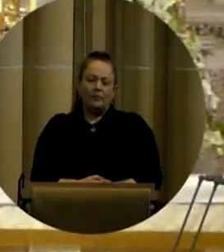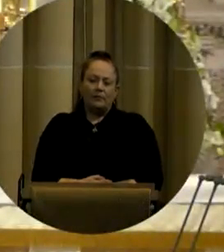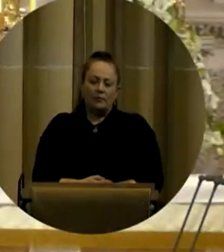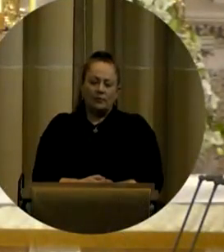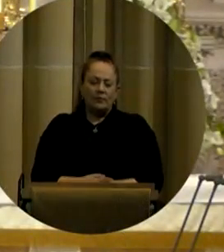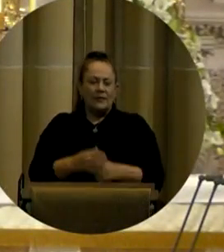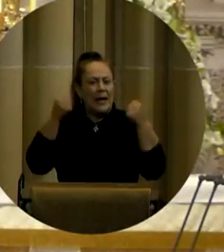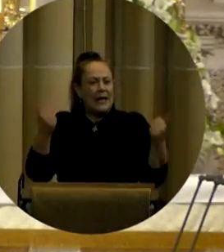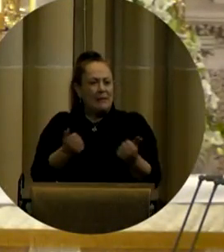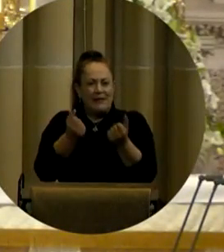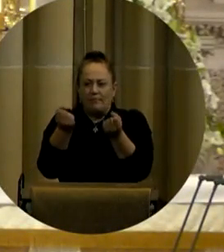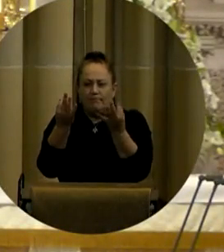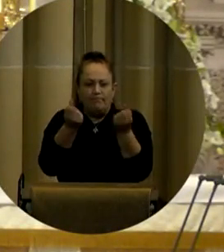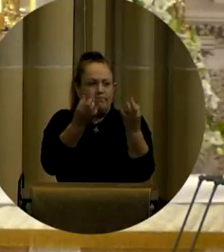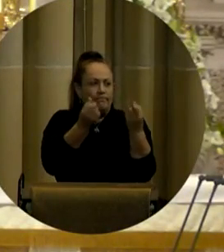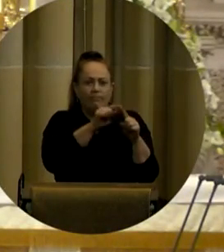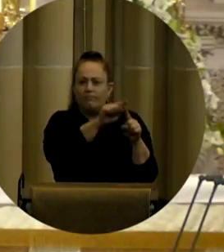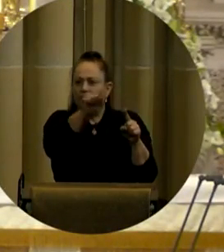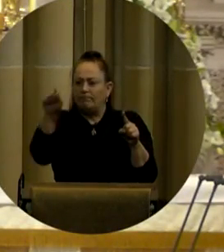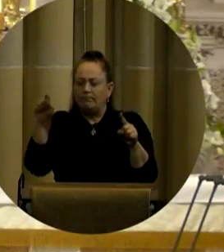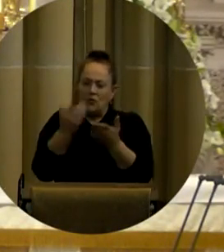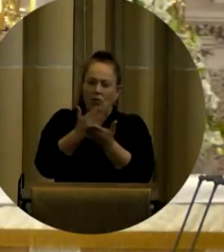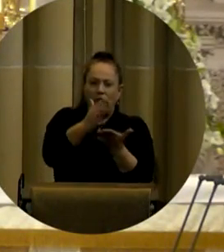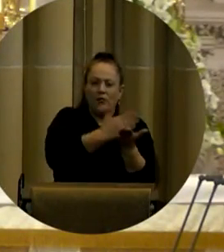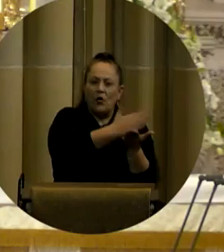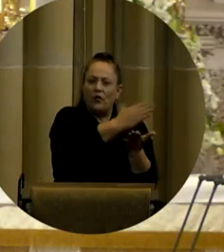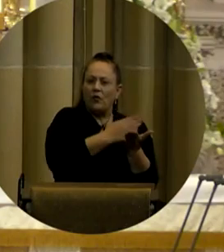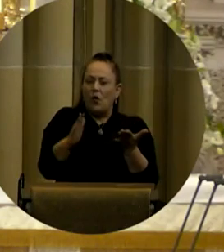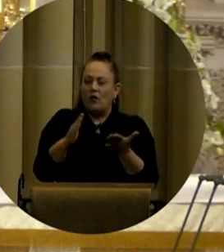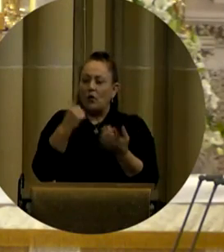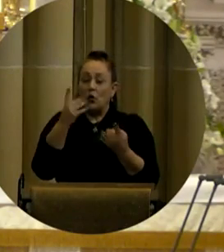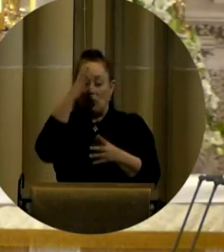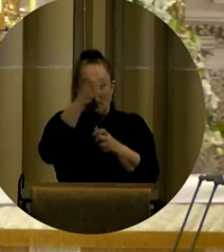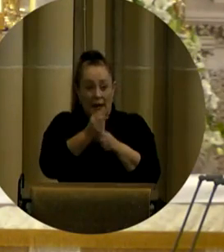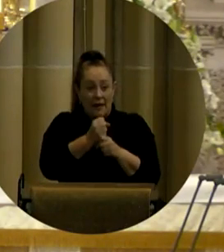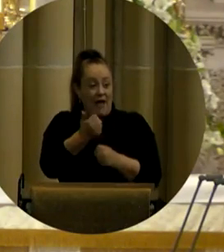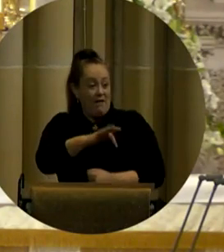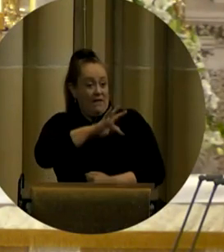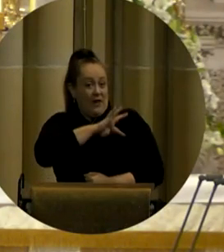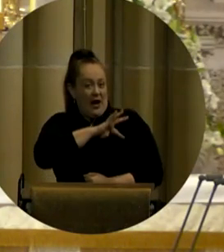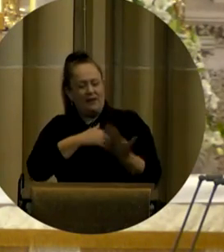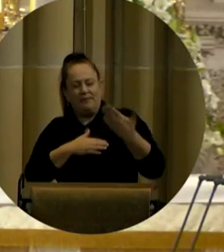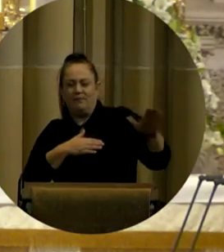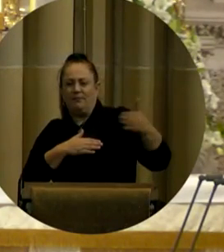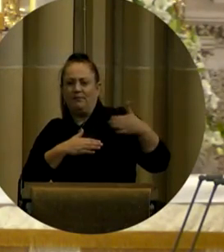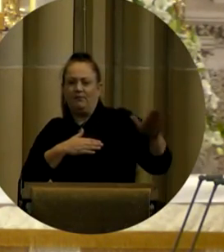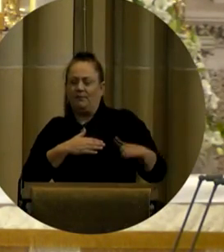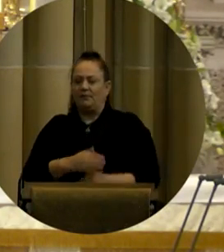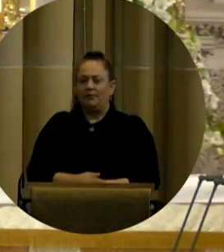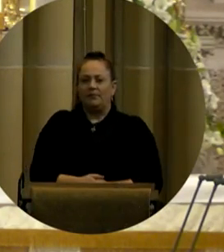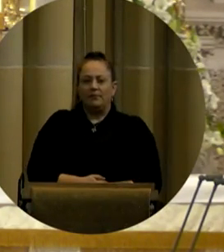religion, and moves to exclude those who have religion from the public square.